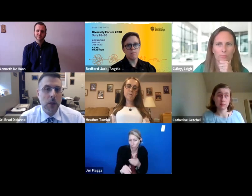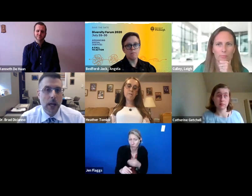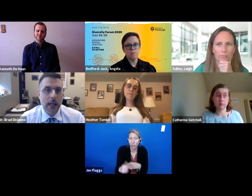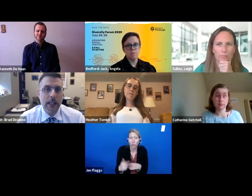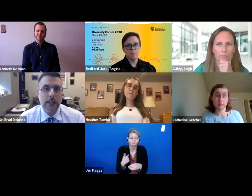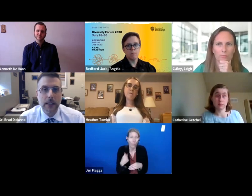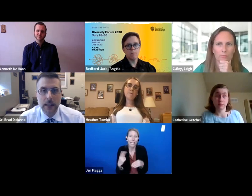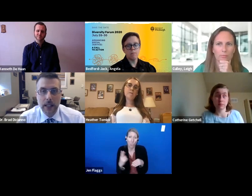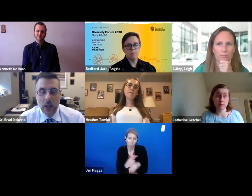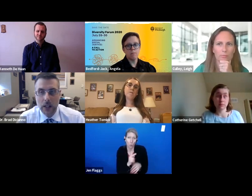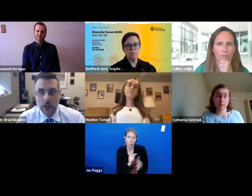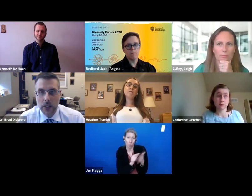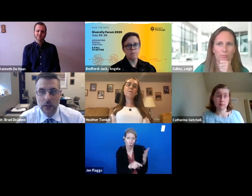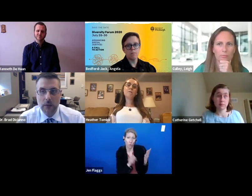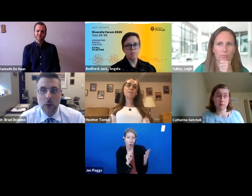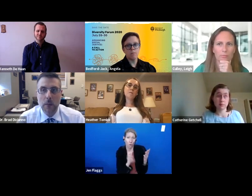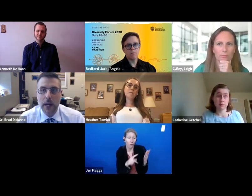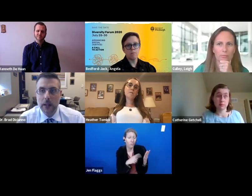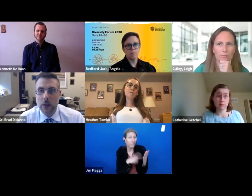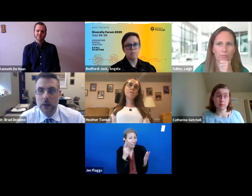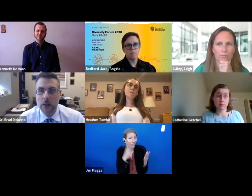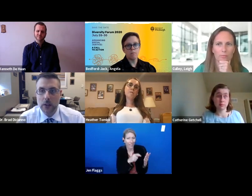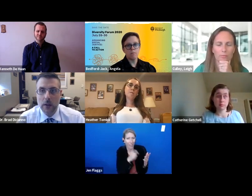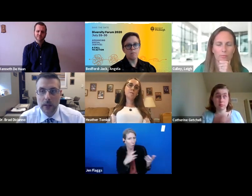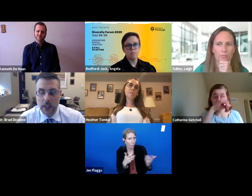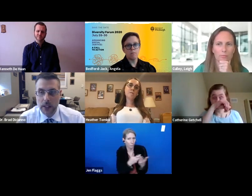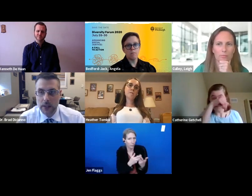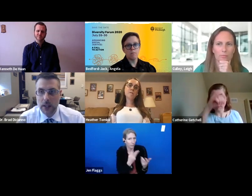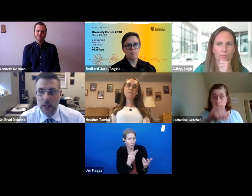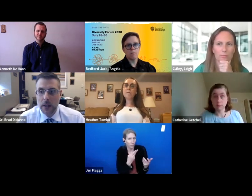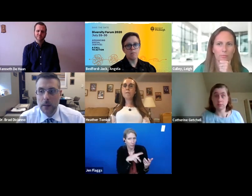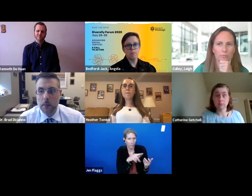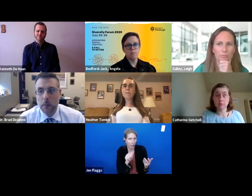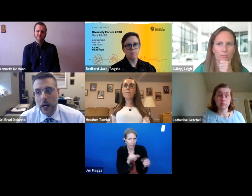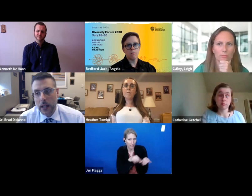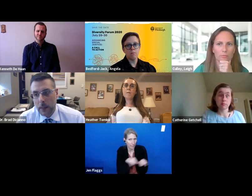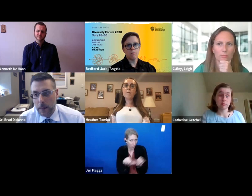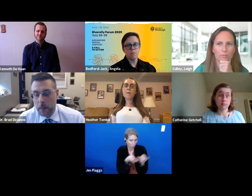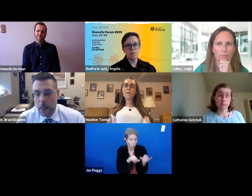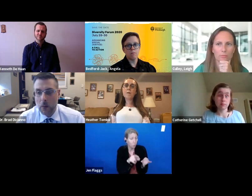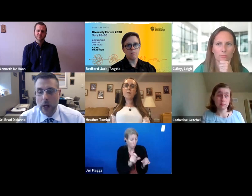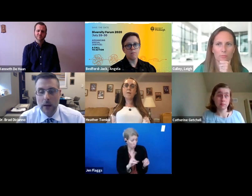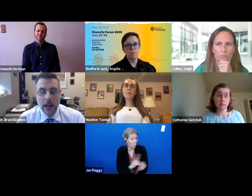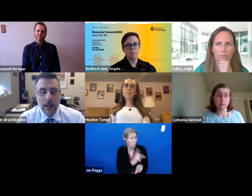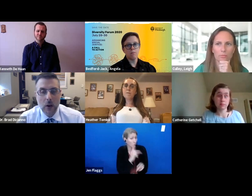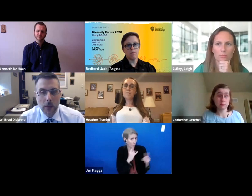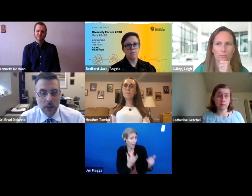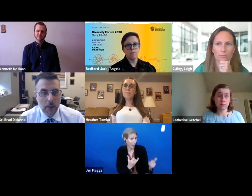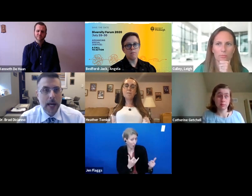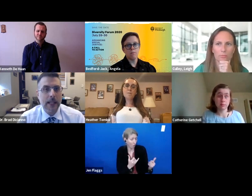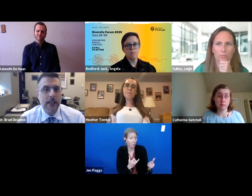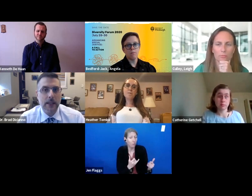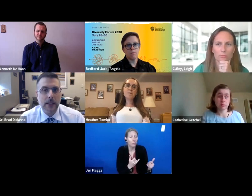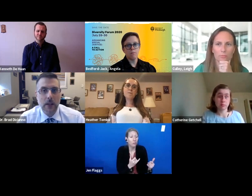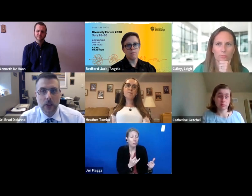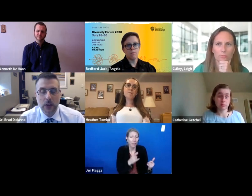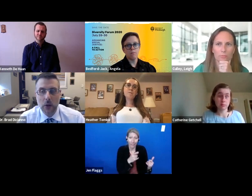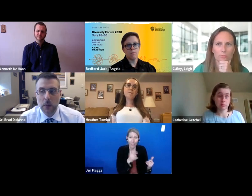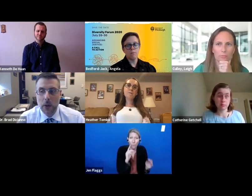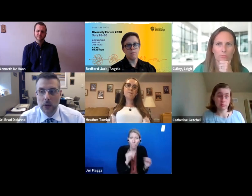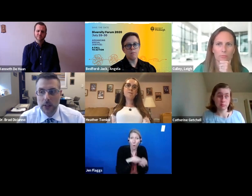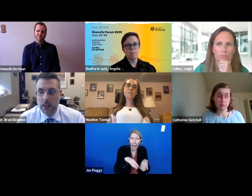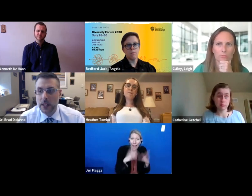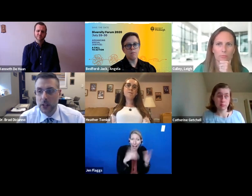non-HIPAA compliant technologies for medical services, but while that opens up access, it